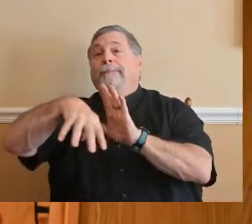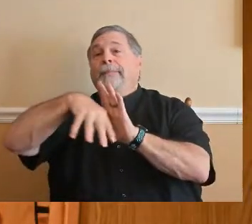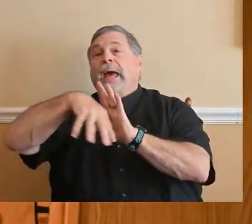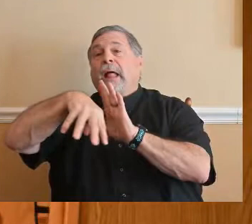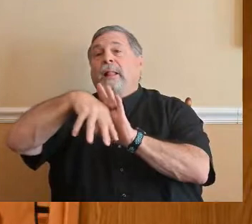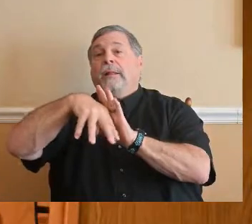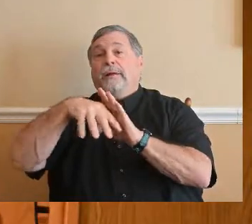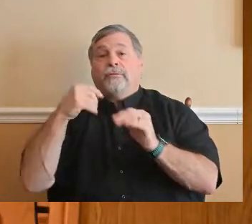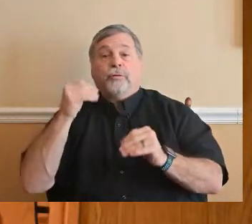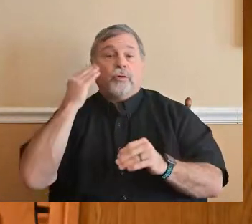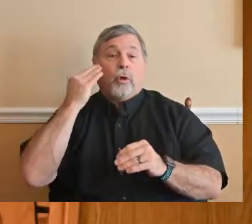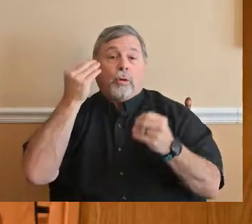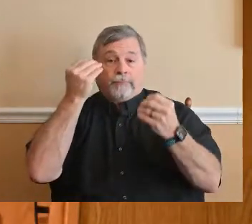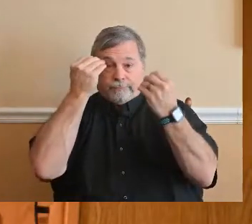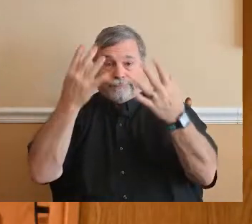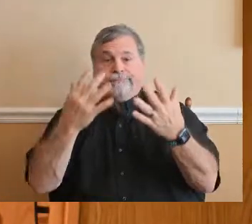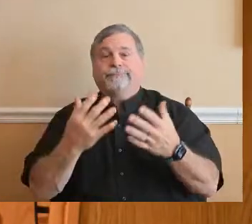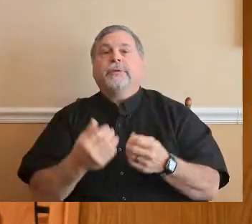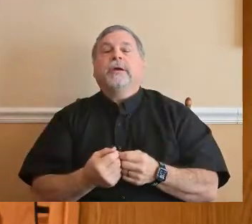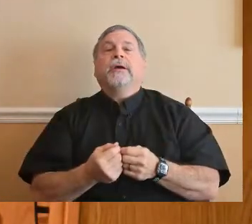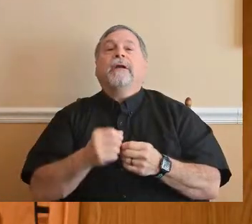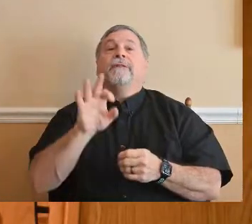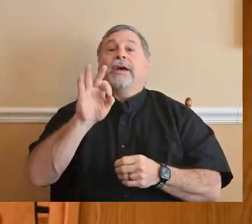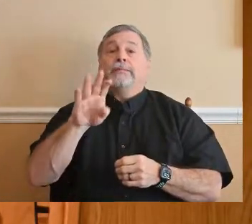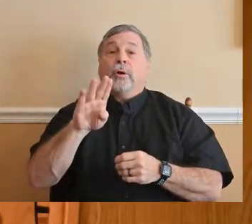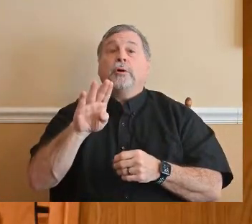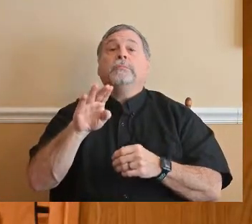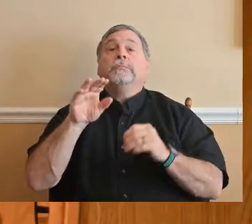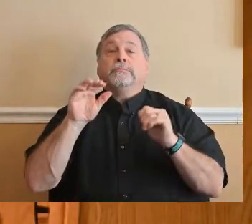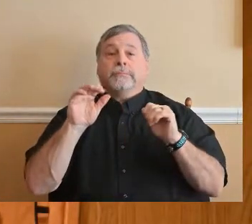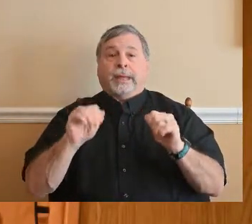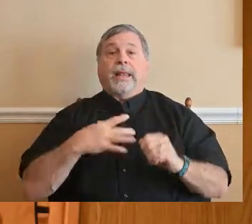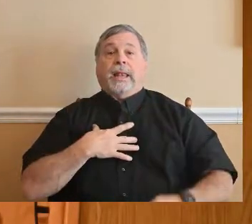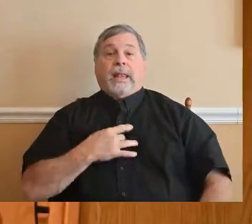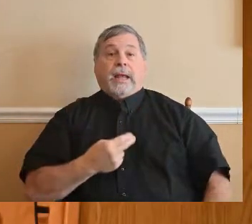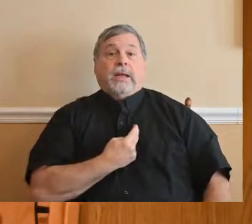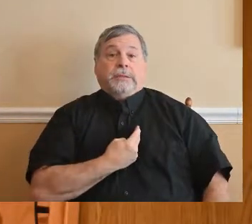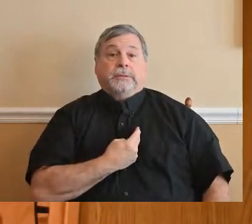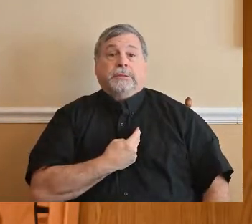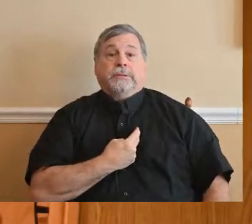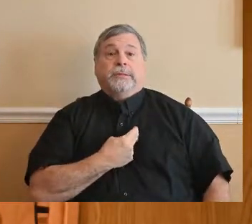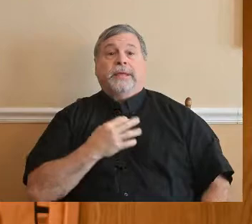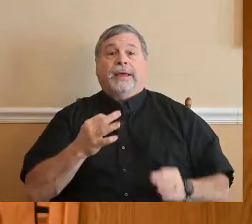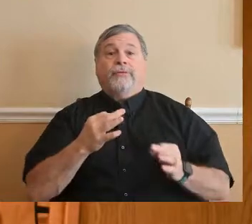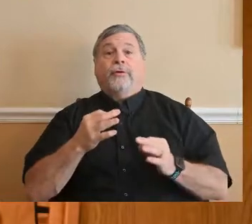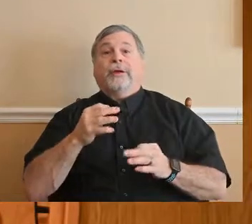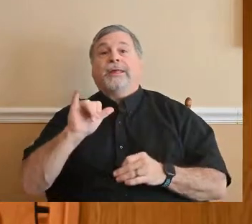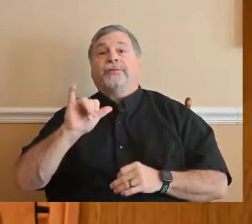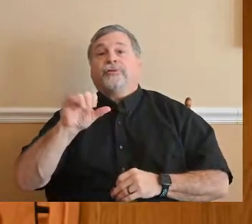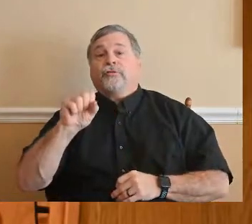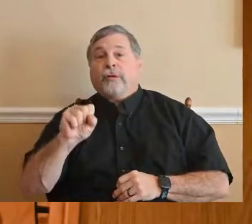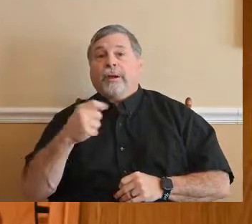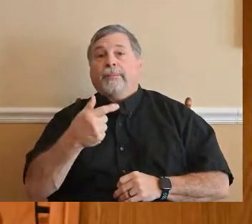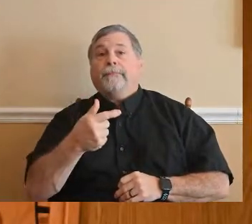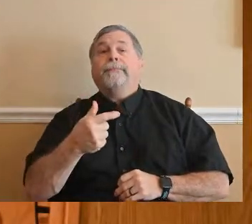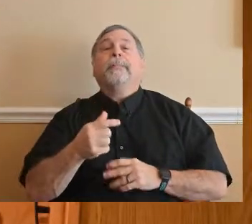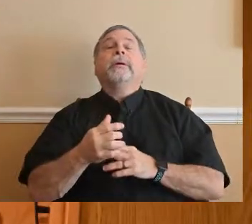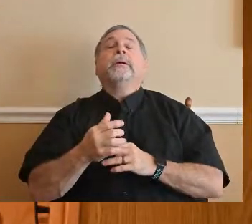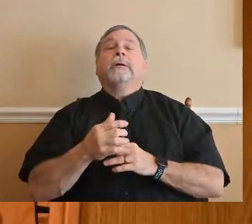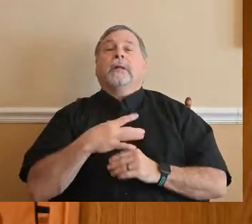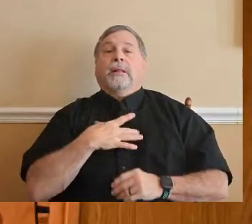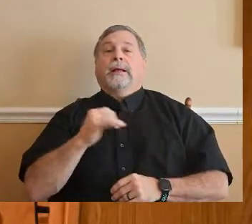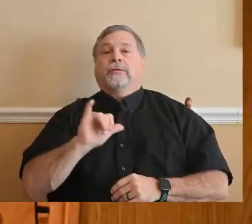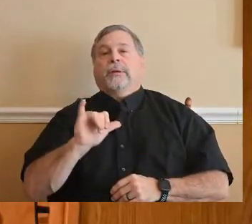going to have new videos put up. If you're on Facebook, you can like us. If you're on Instagram, just as well.